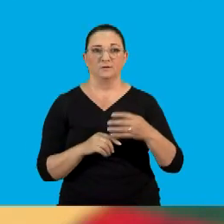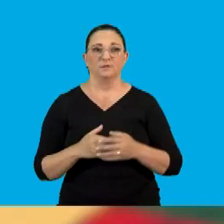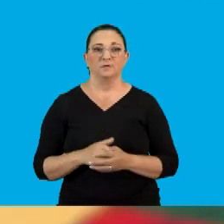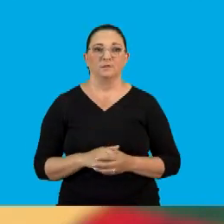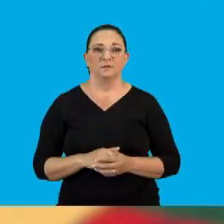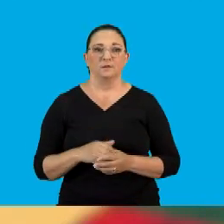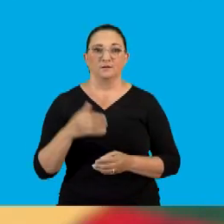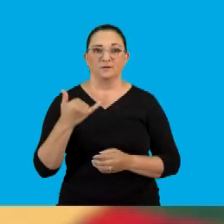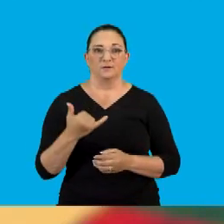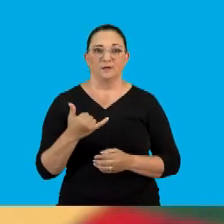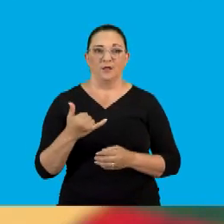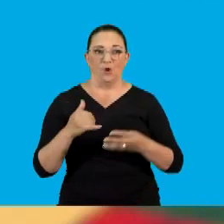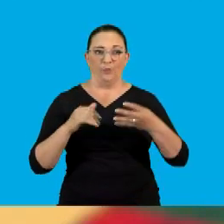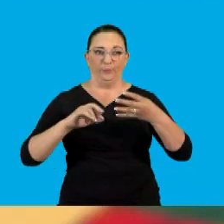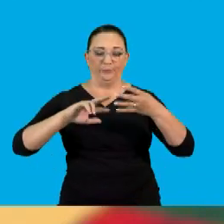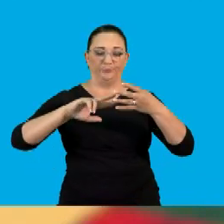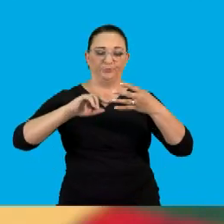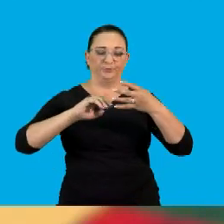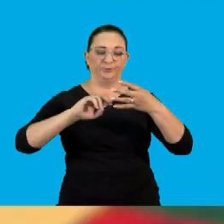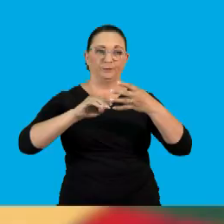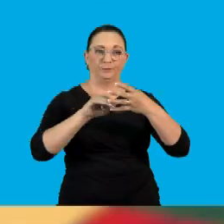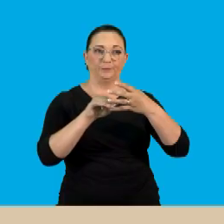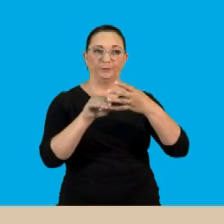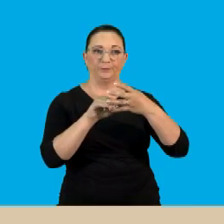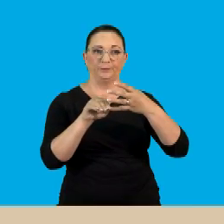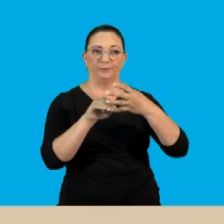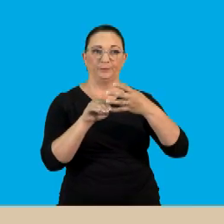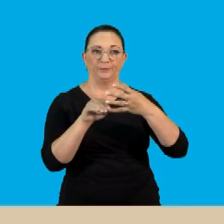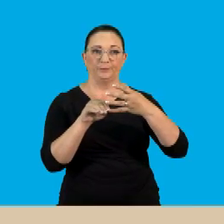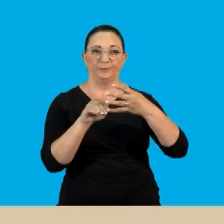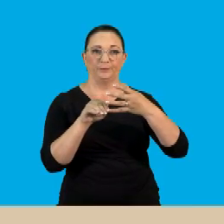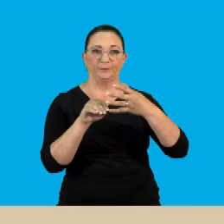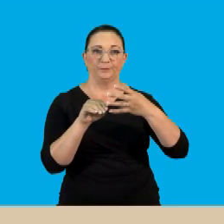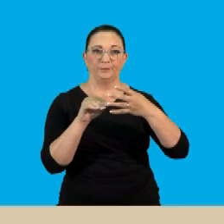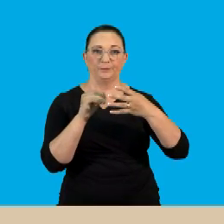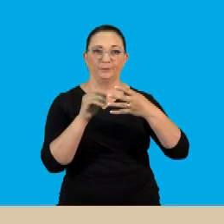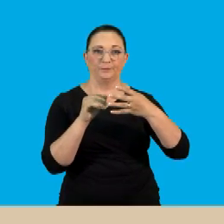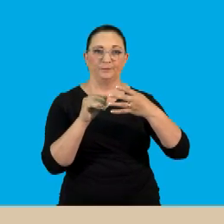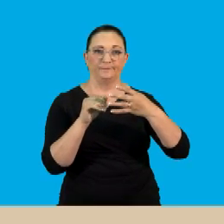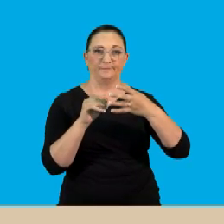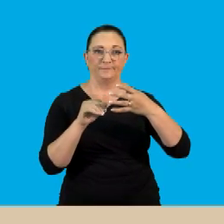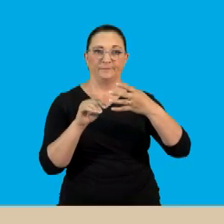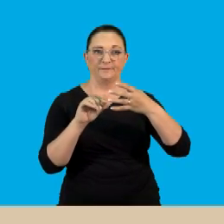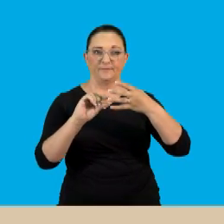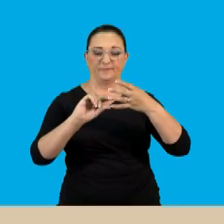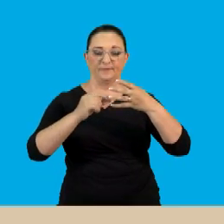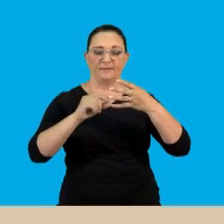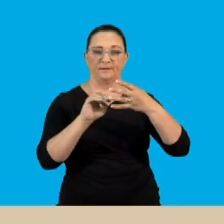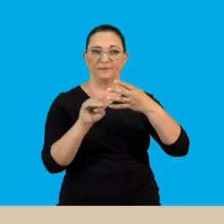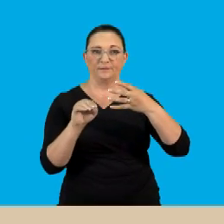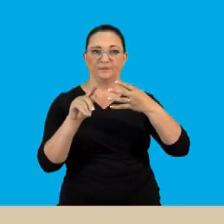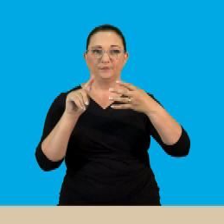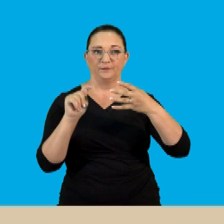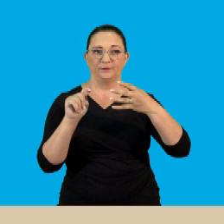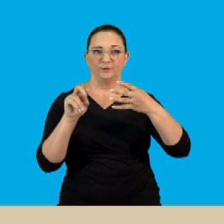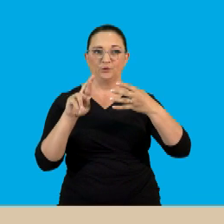the tropopause. The tropopause, it is the boundary between the troposphere and the